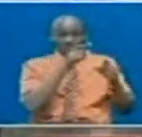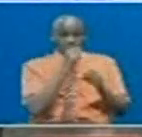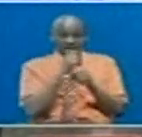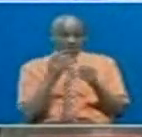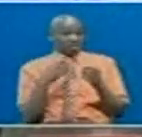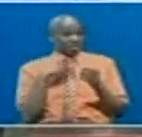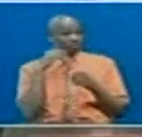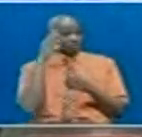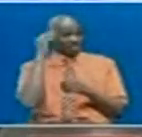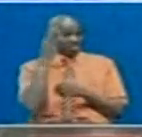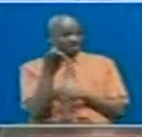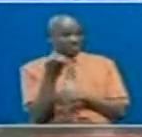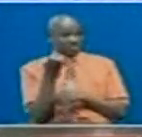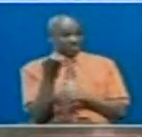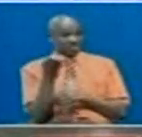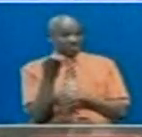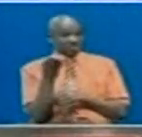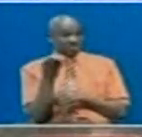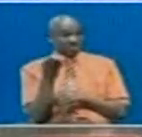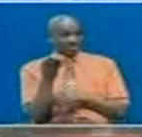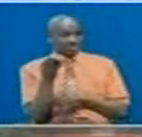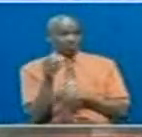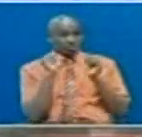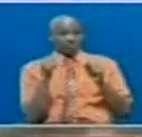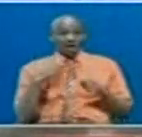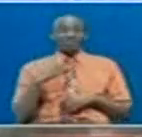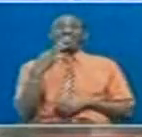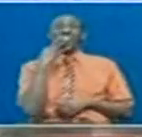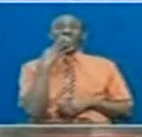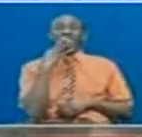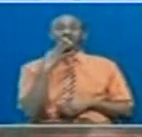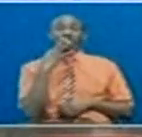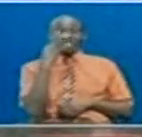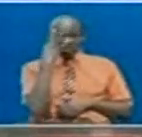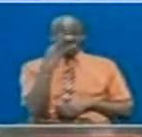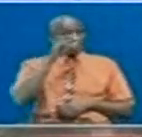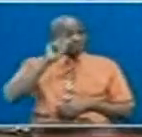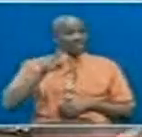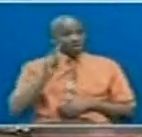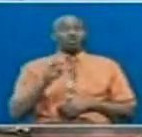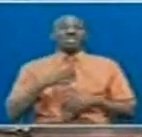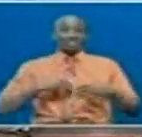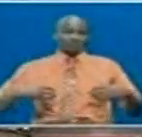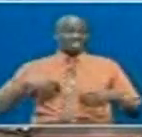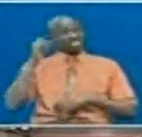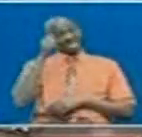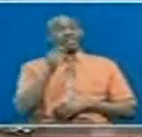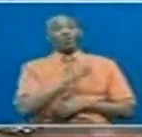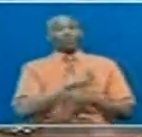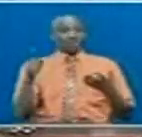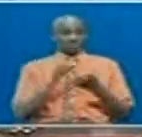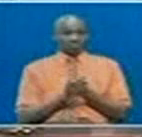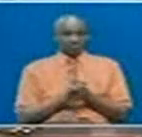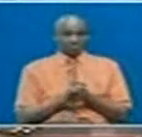Somalia, we would have 3 million refugees in Kenya in a week. Ambassador, someone who said that Kenya's